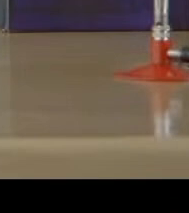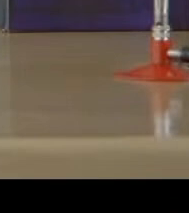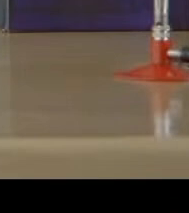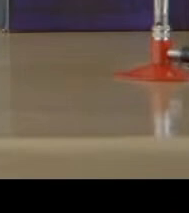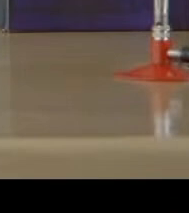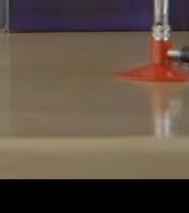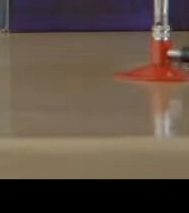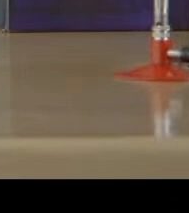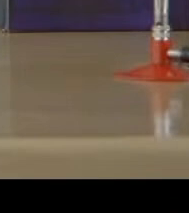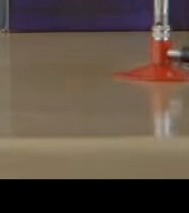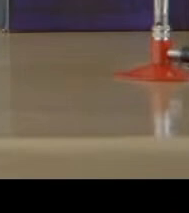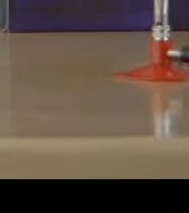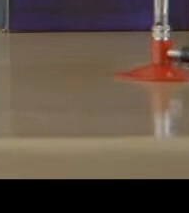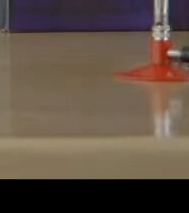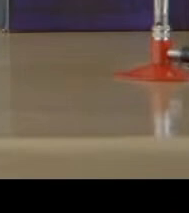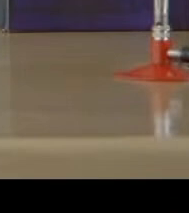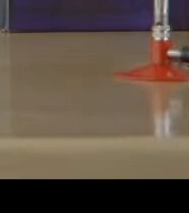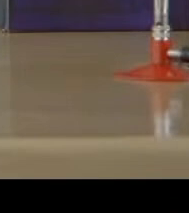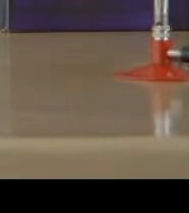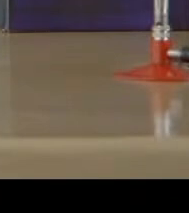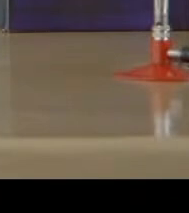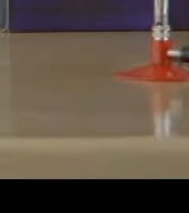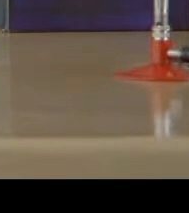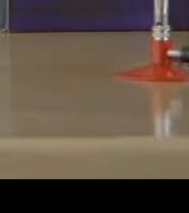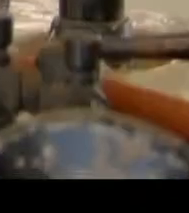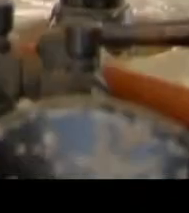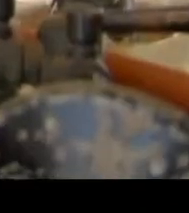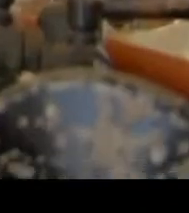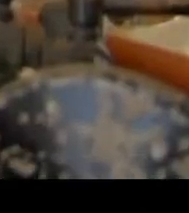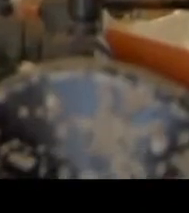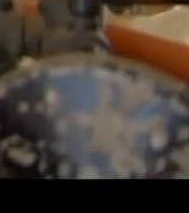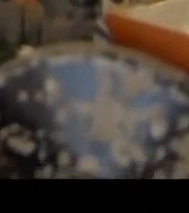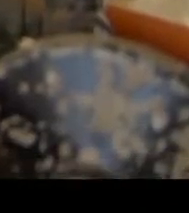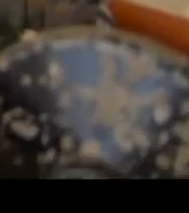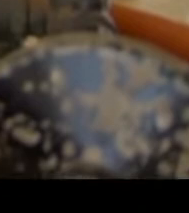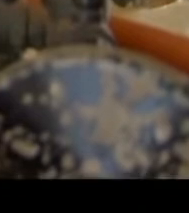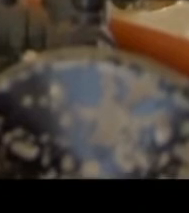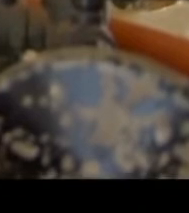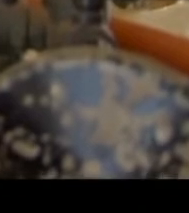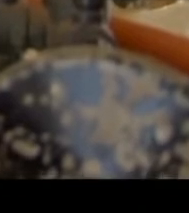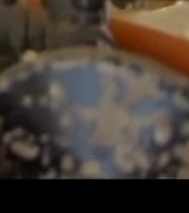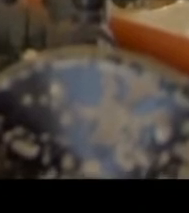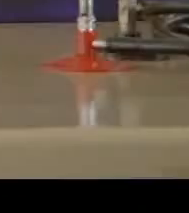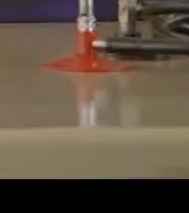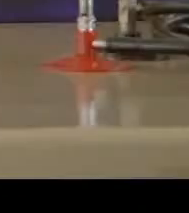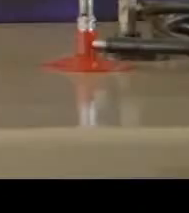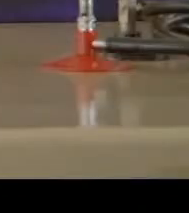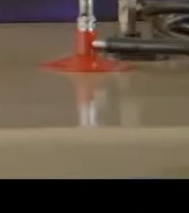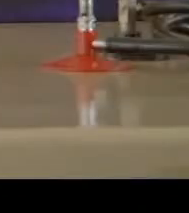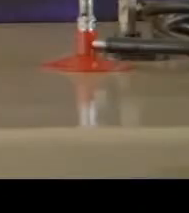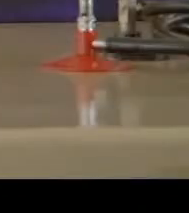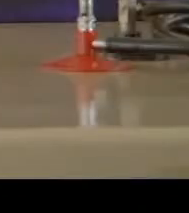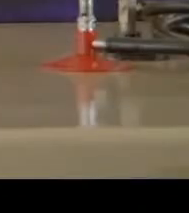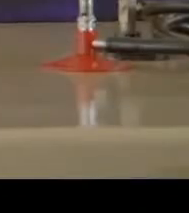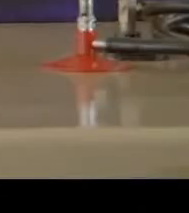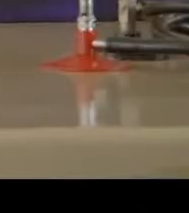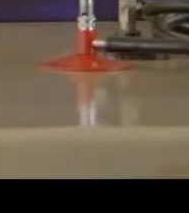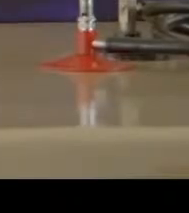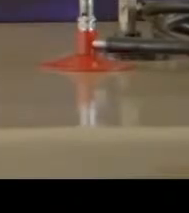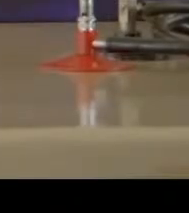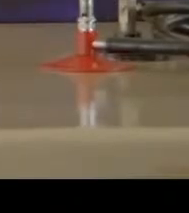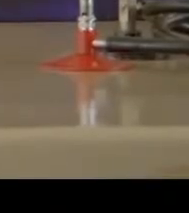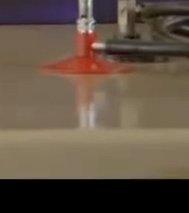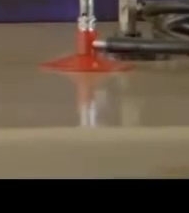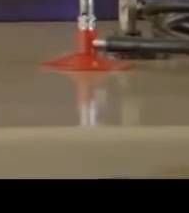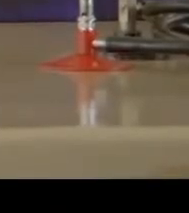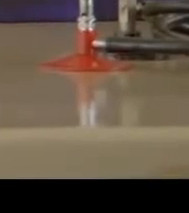considerable progress since we made our video in August. Some of the pros and cons of